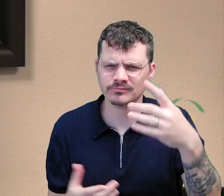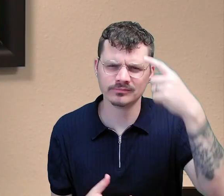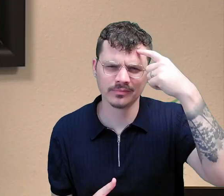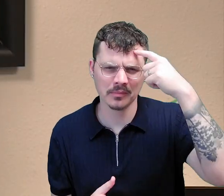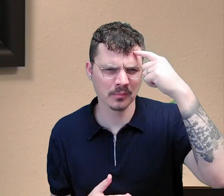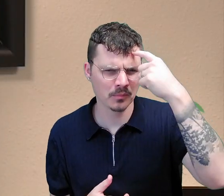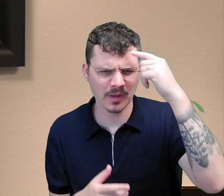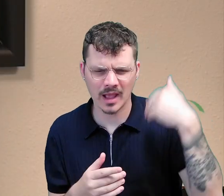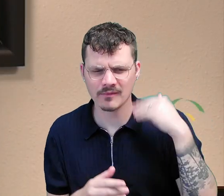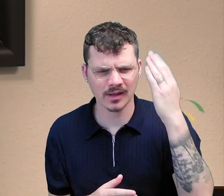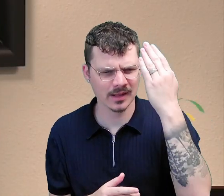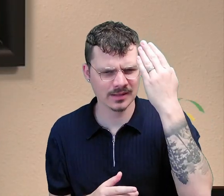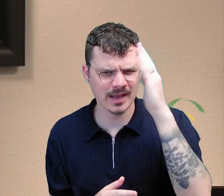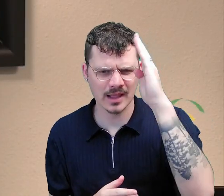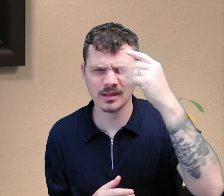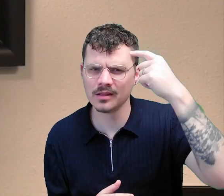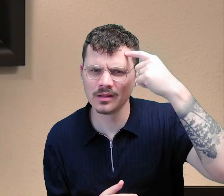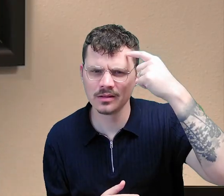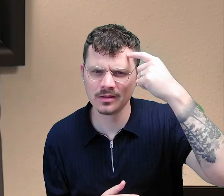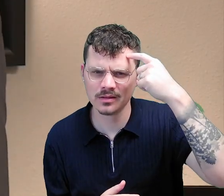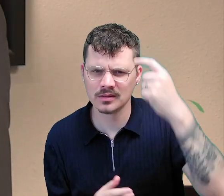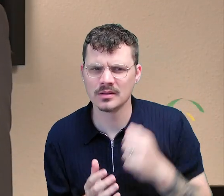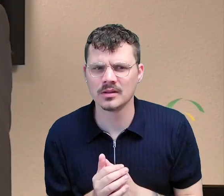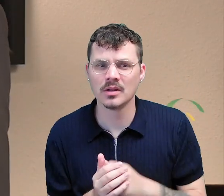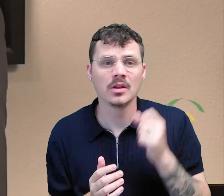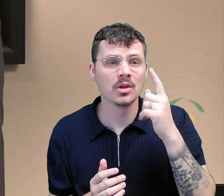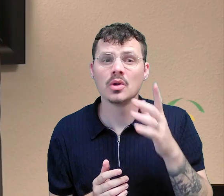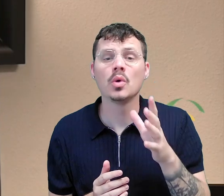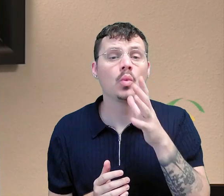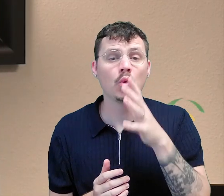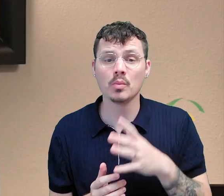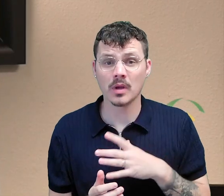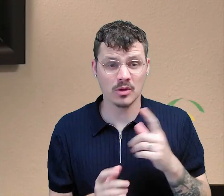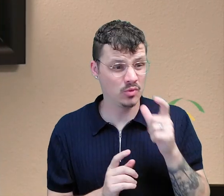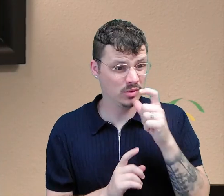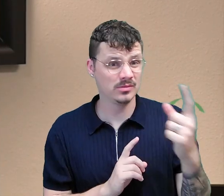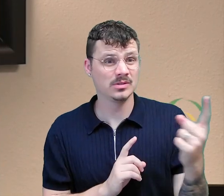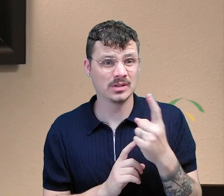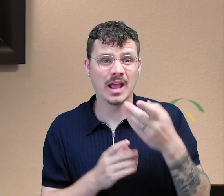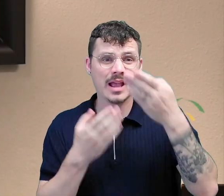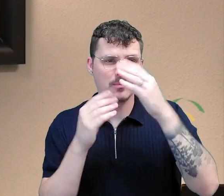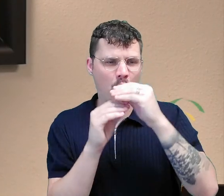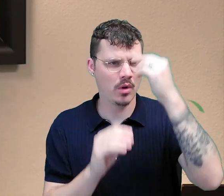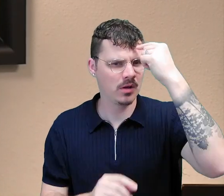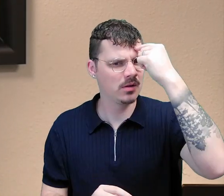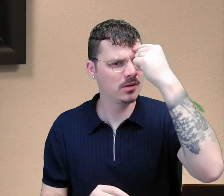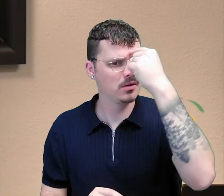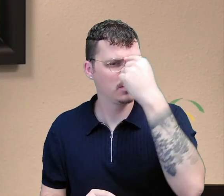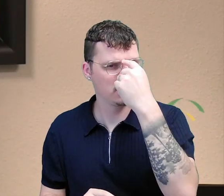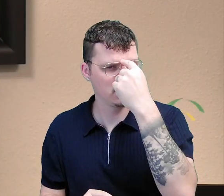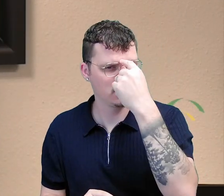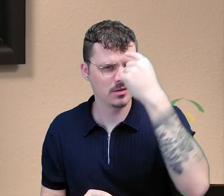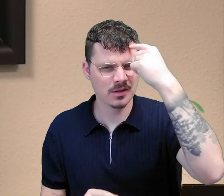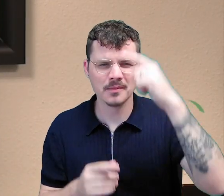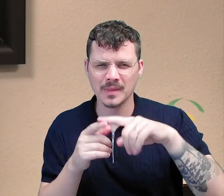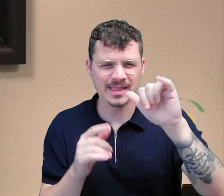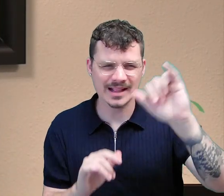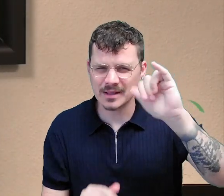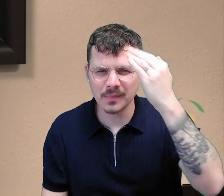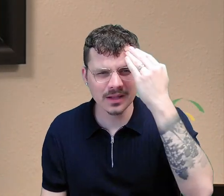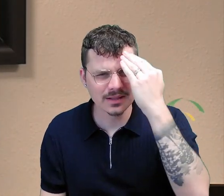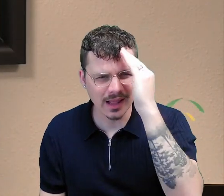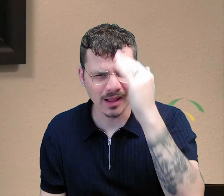here. Only the woman in my office had a dent right there, but it was same kind of